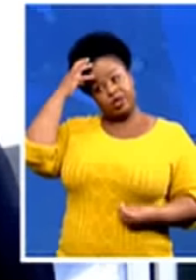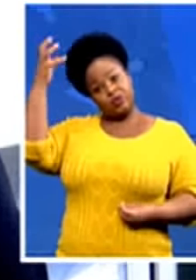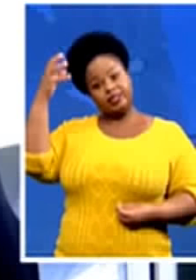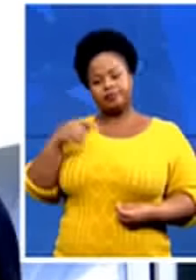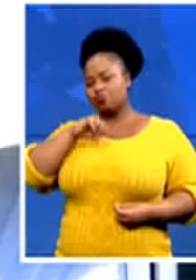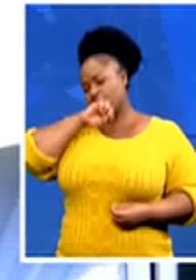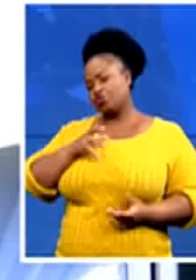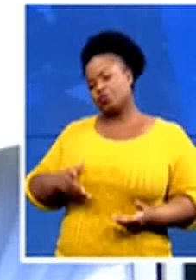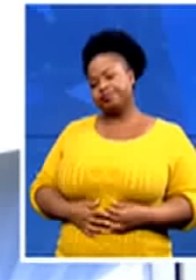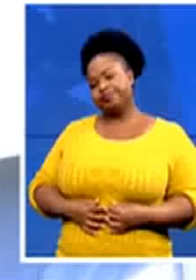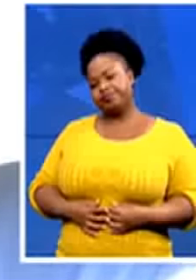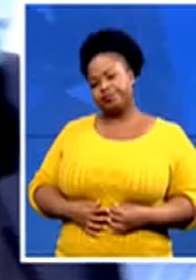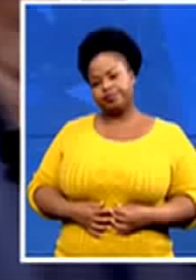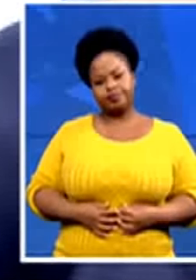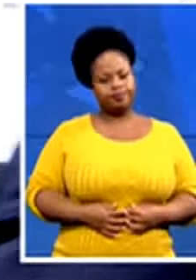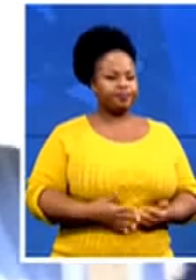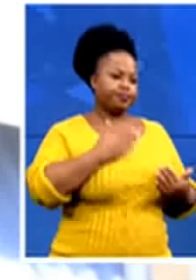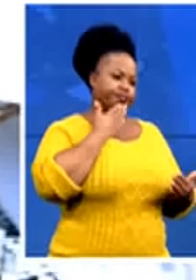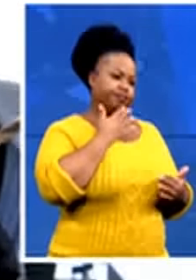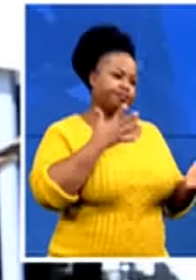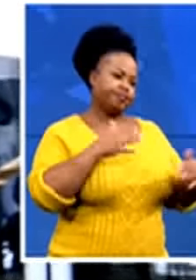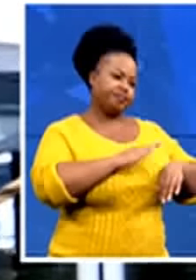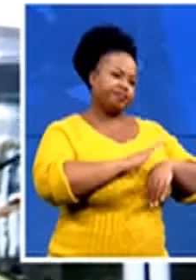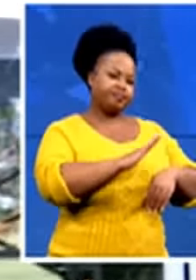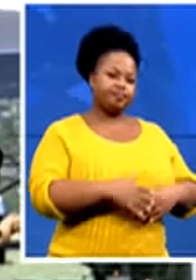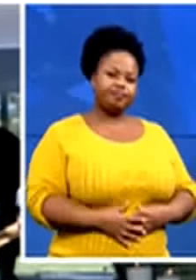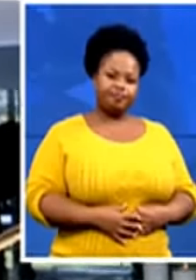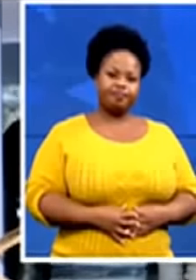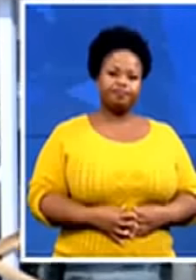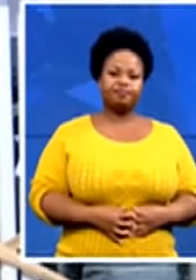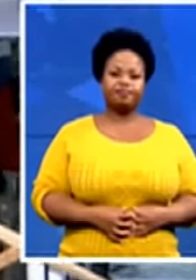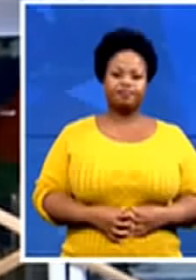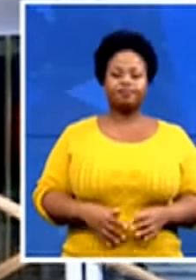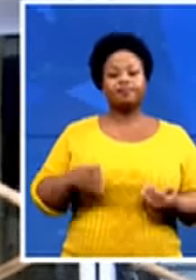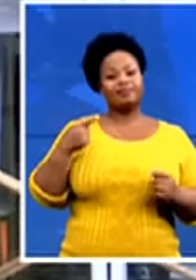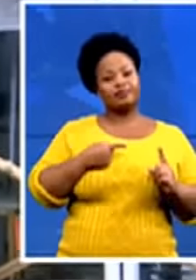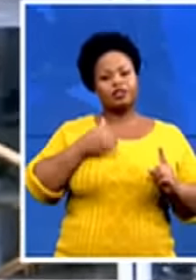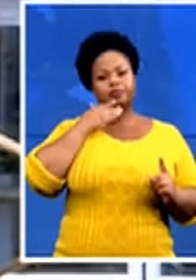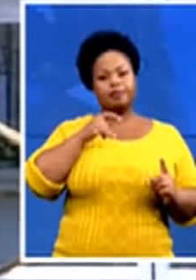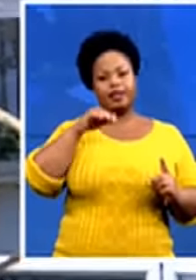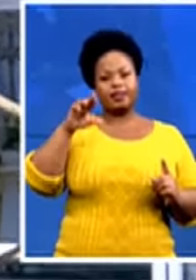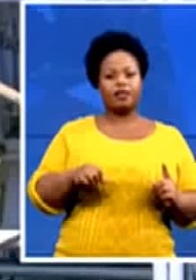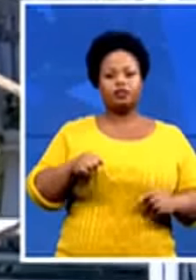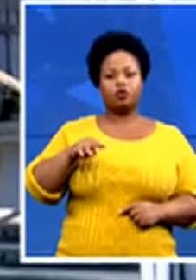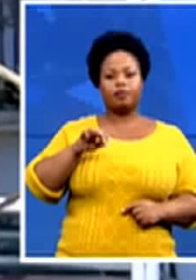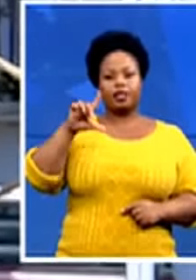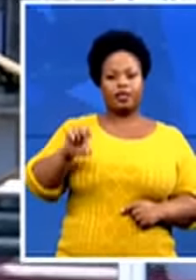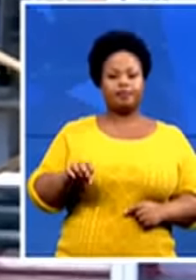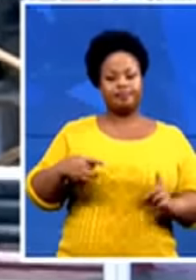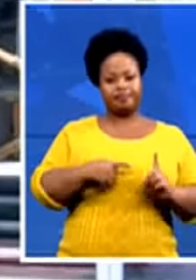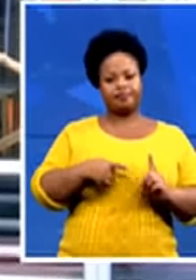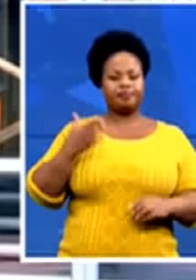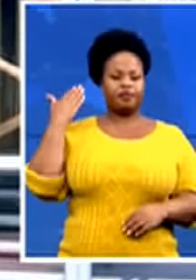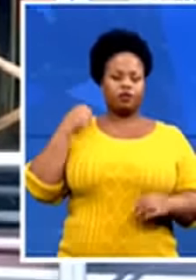Ntombela sibonga kakhulu baba isikhathi sakho that was Siphamandla Ntombela the former driver of the now